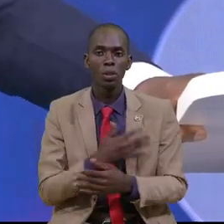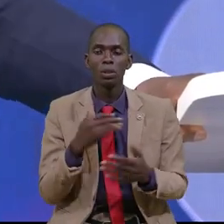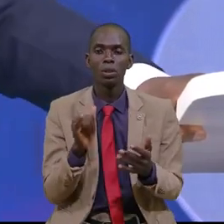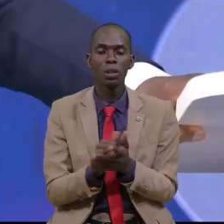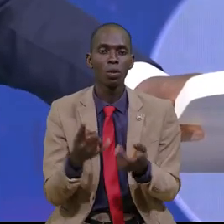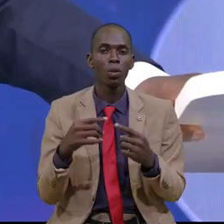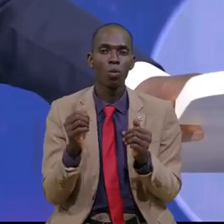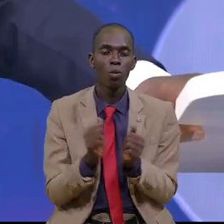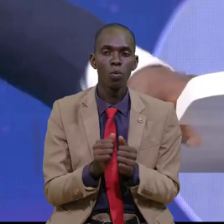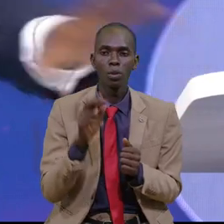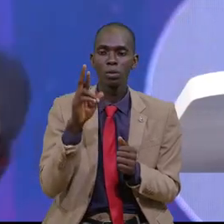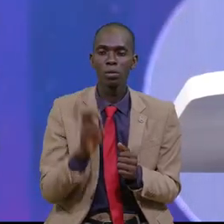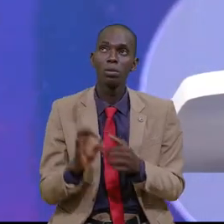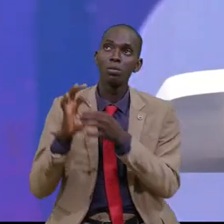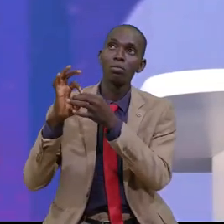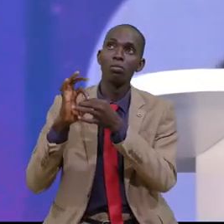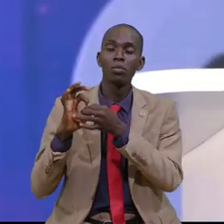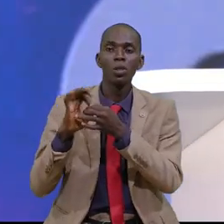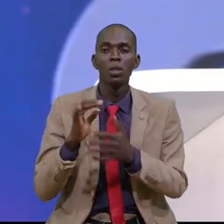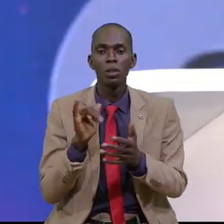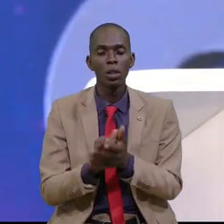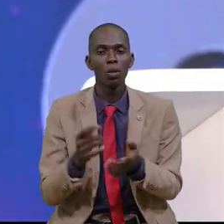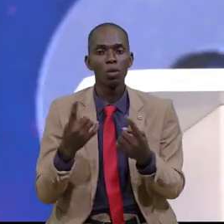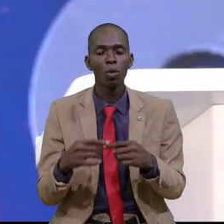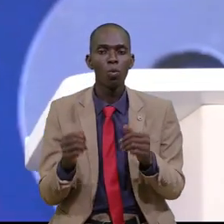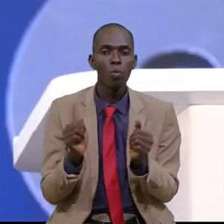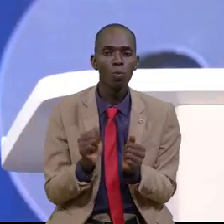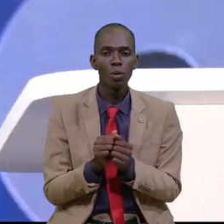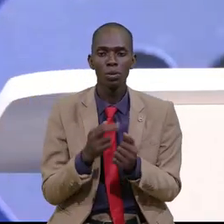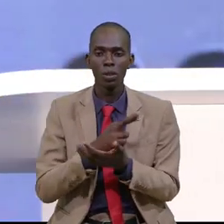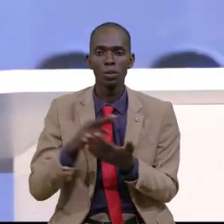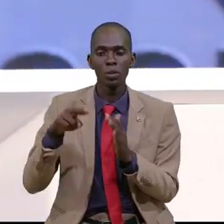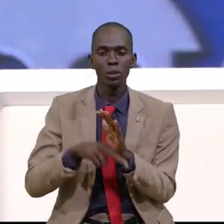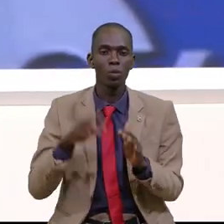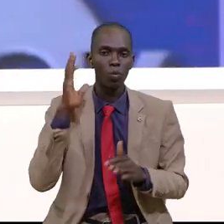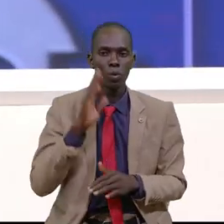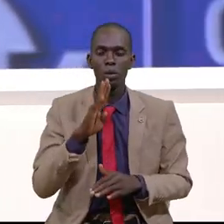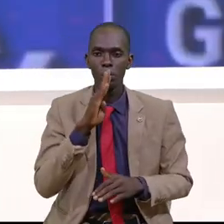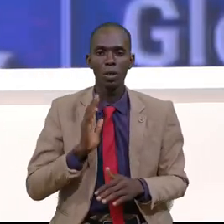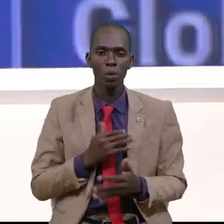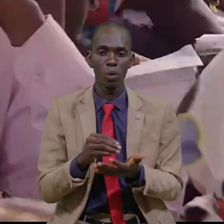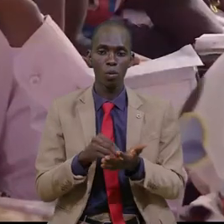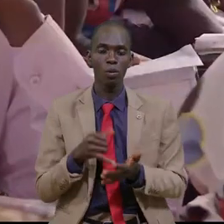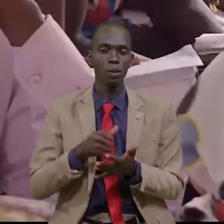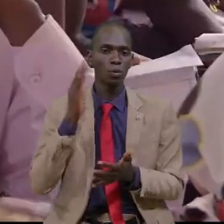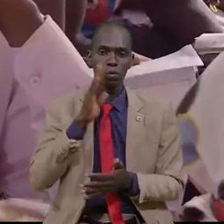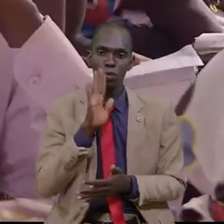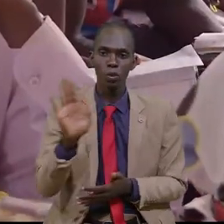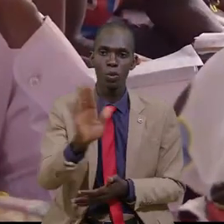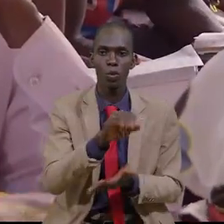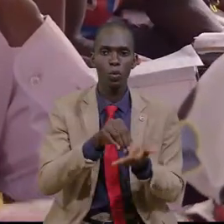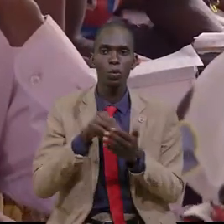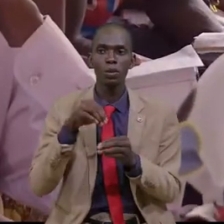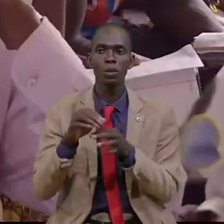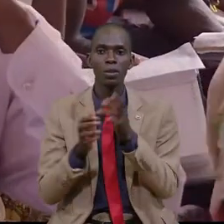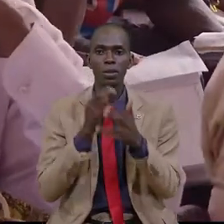reconciliation, that comes with righteousness, will be ours. It will be yours in Jesus' name. Look